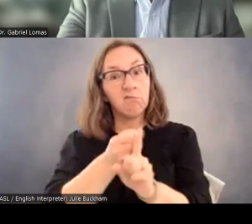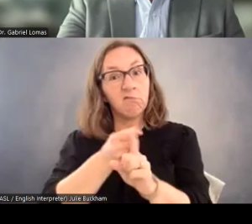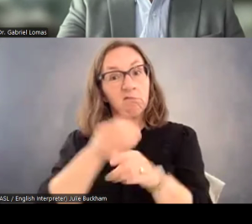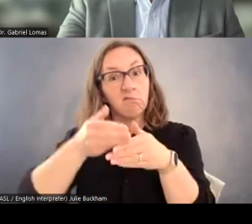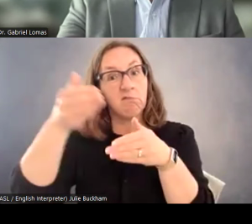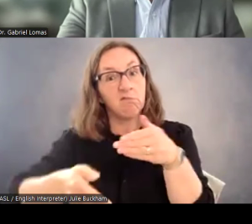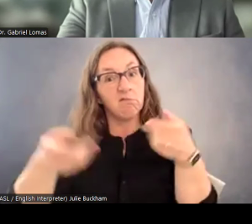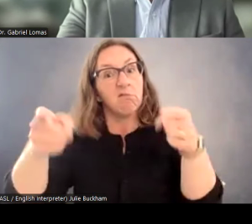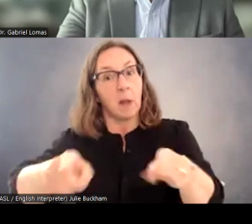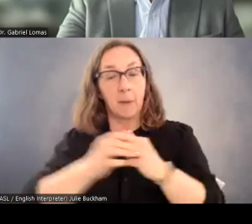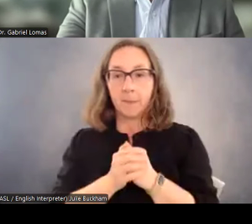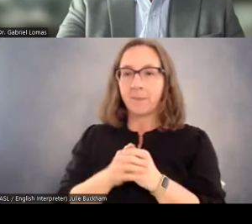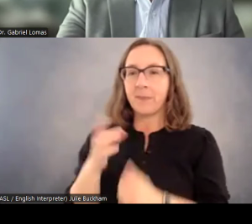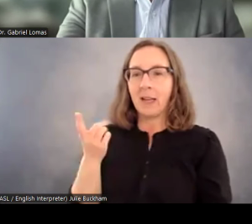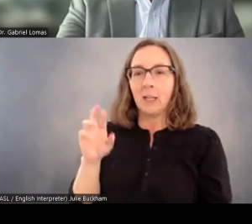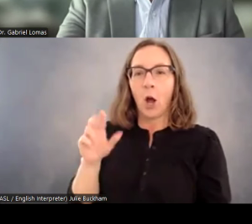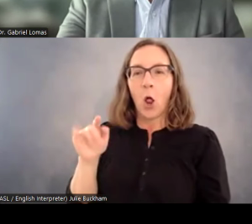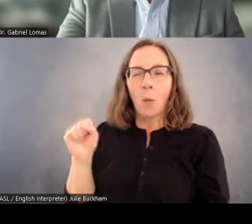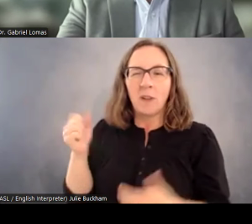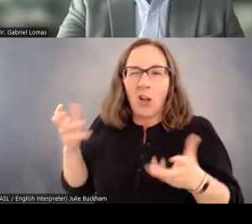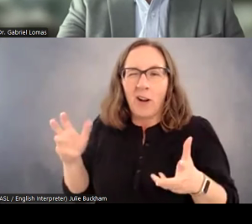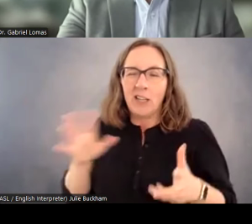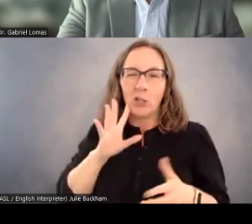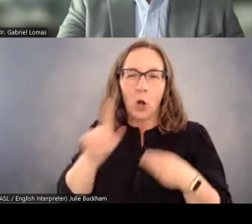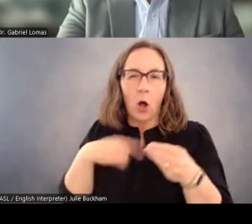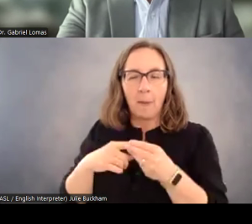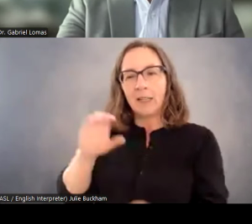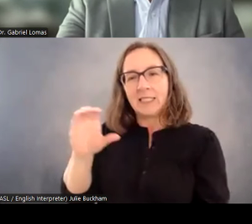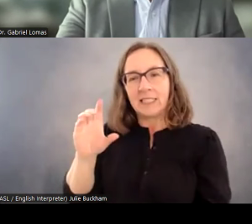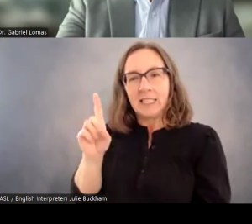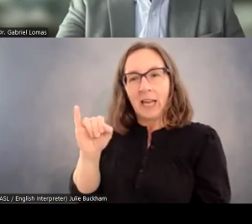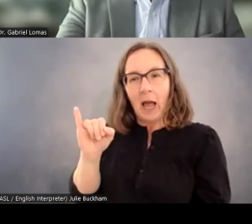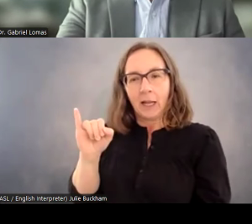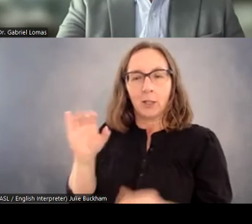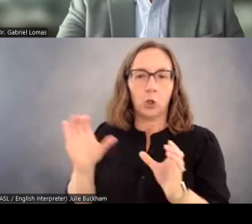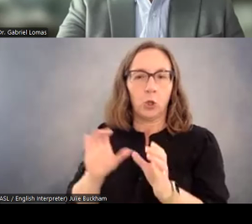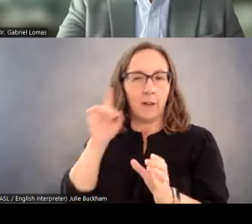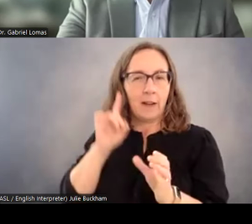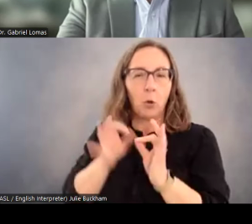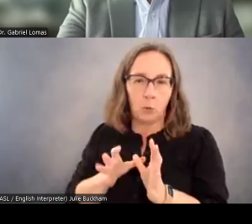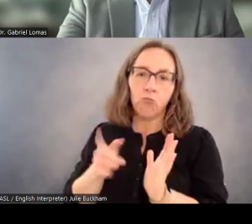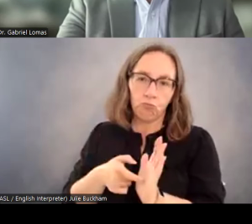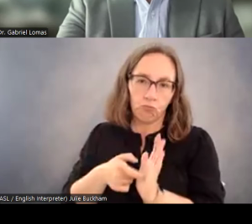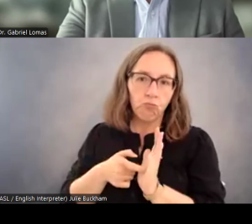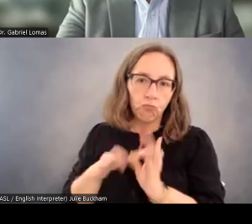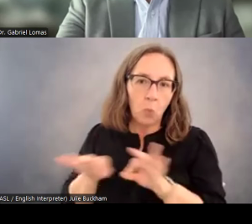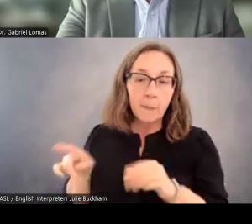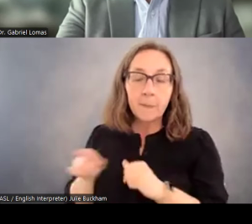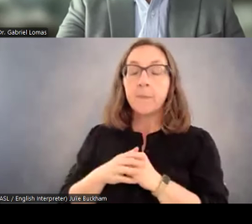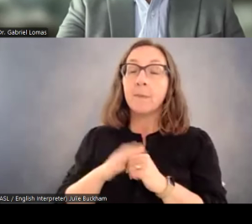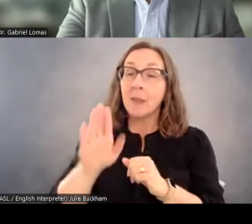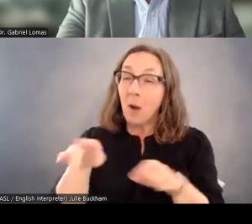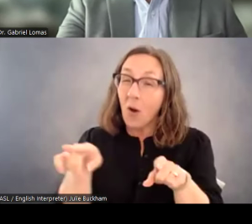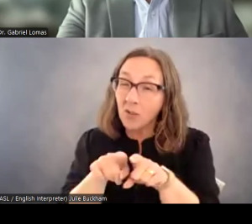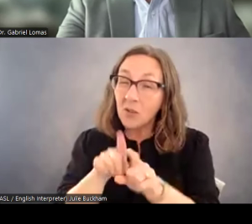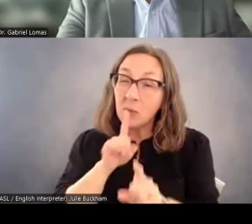And already Dr. Lomas talked about certified deaf interpreters. And again, as we've tried to point out, always ask the